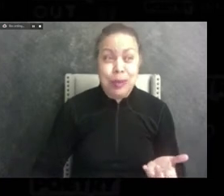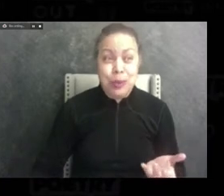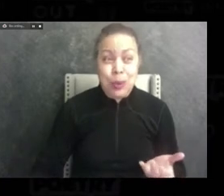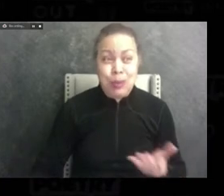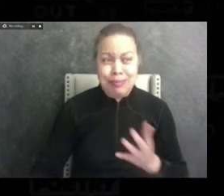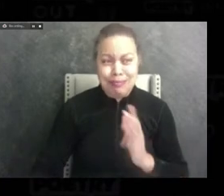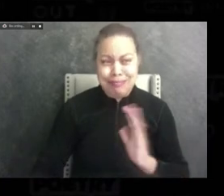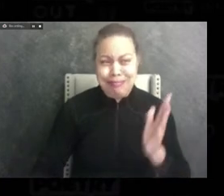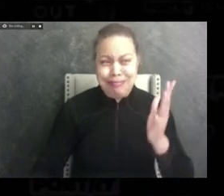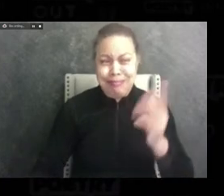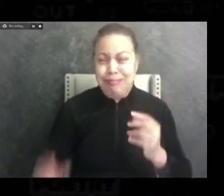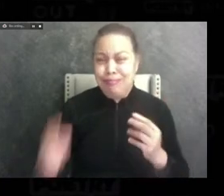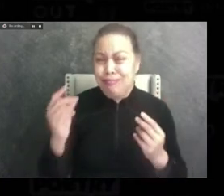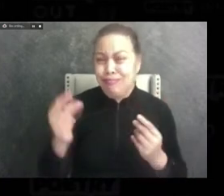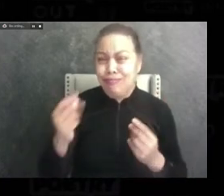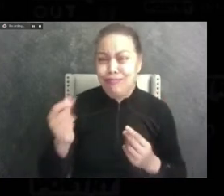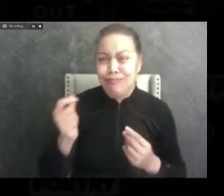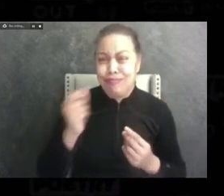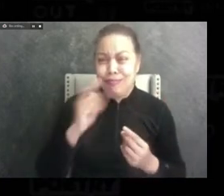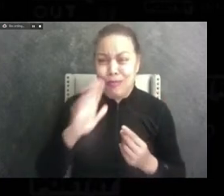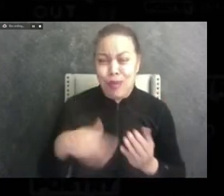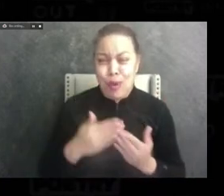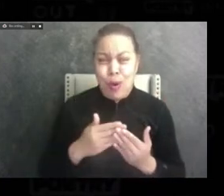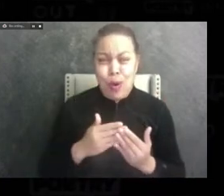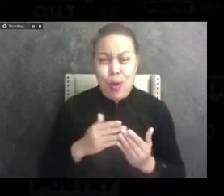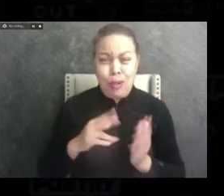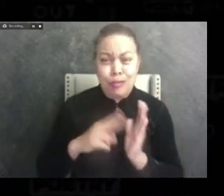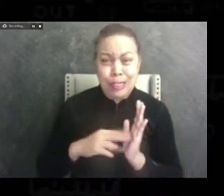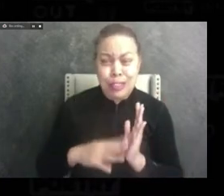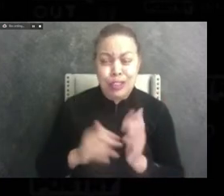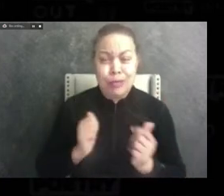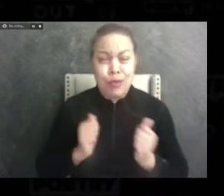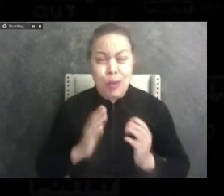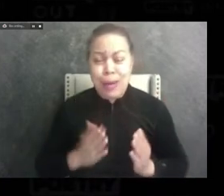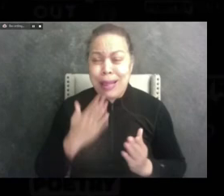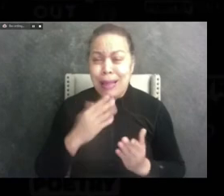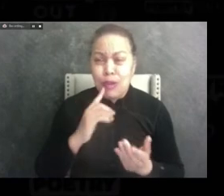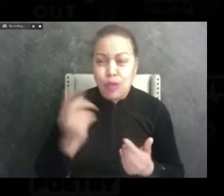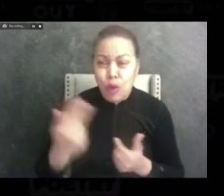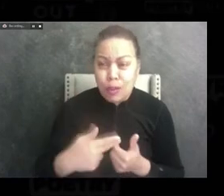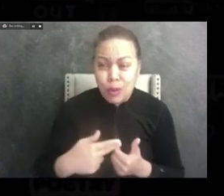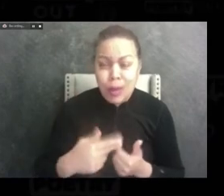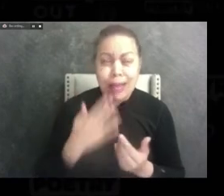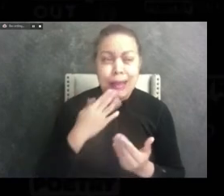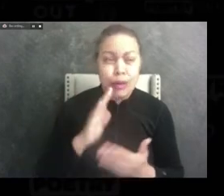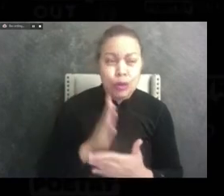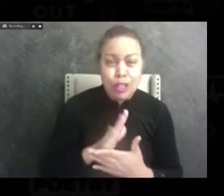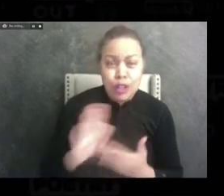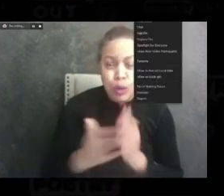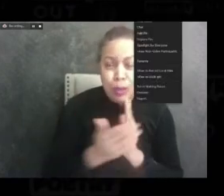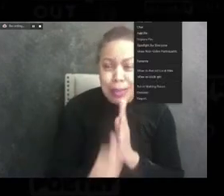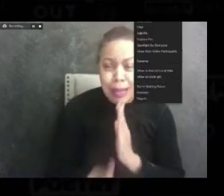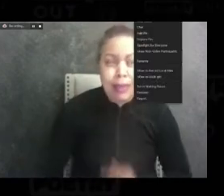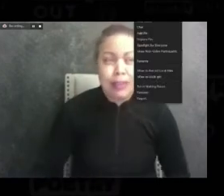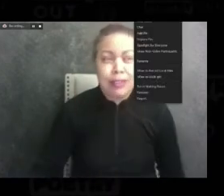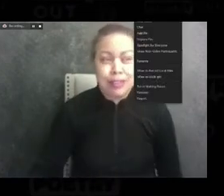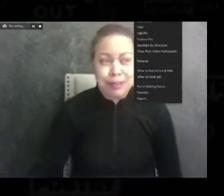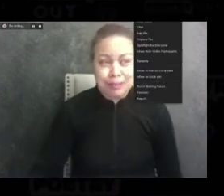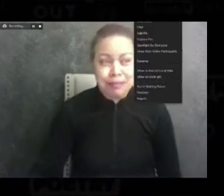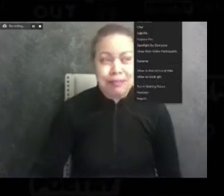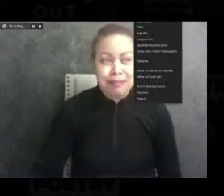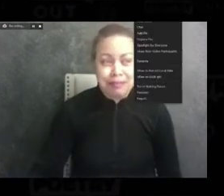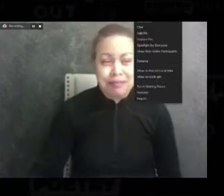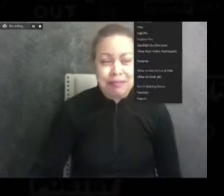of applause to all of our performers. Thank you so much for coming out. Thank you for sharing your talents with us. It is